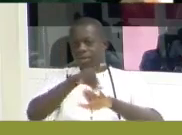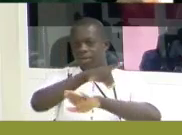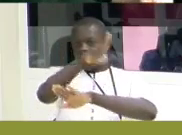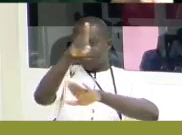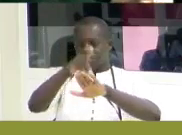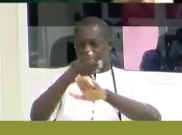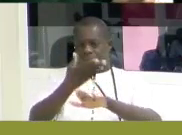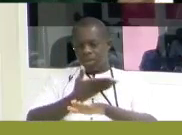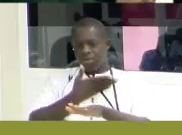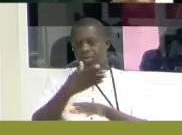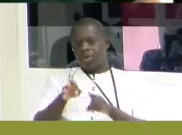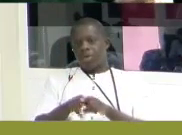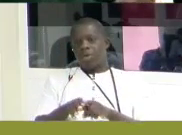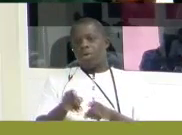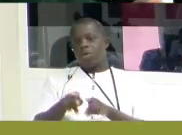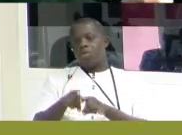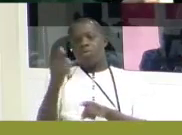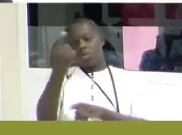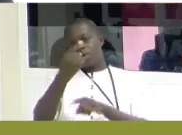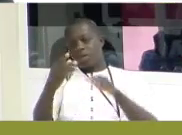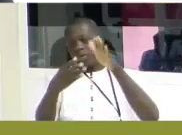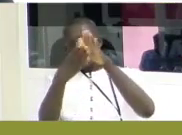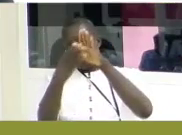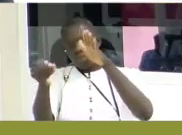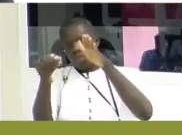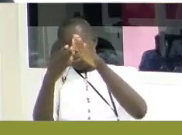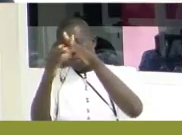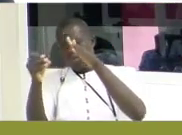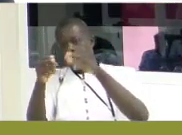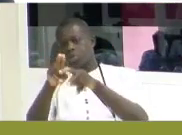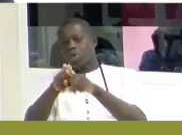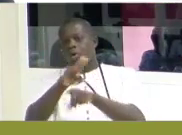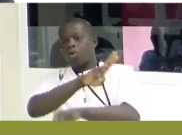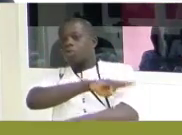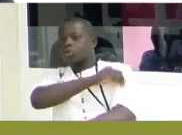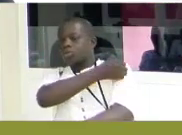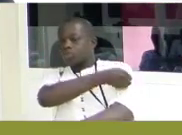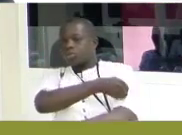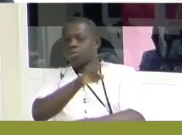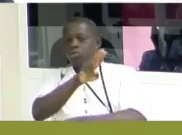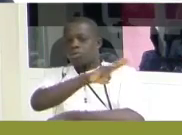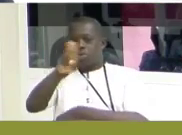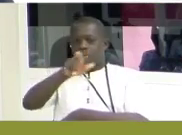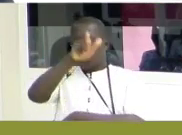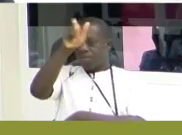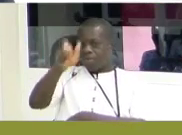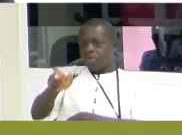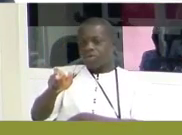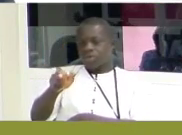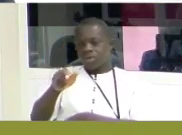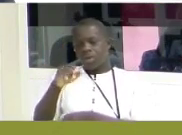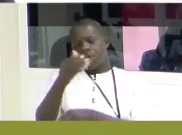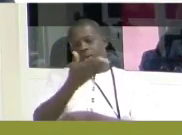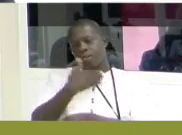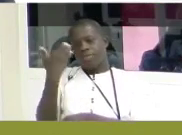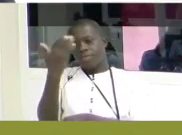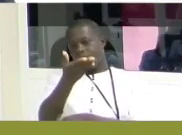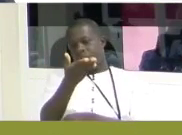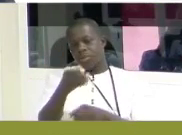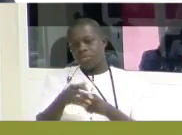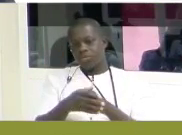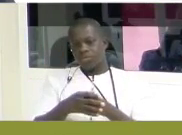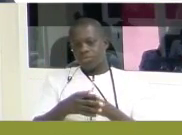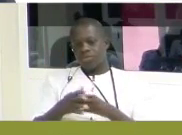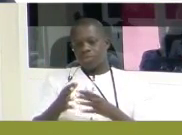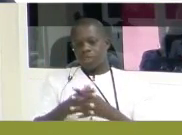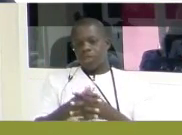not. They were just quoting hospital sources, but no particular person was mentioned. But they mentioned that they had a